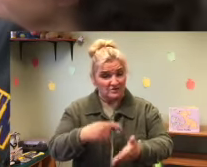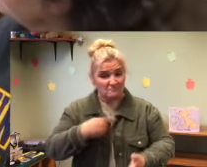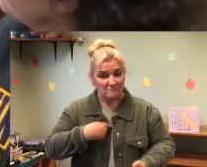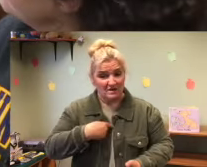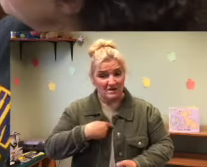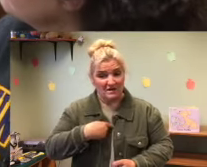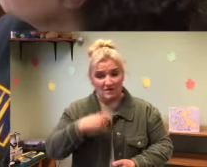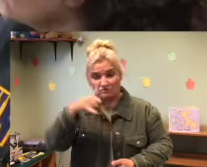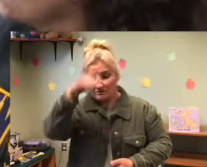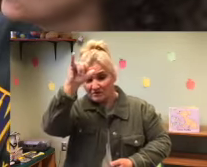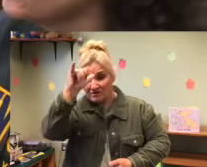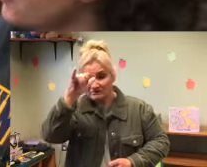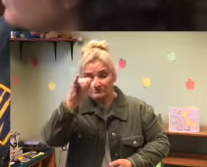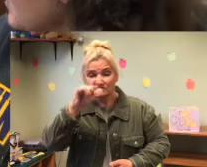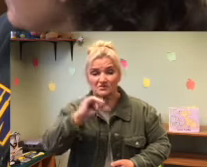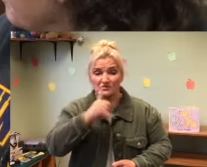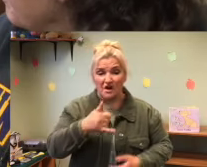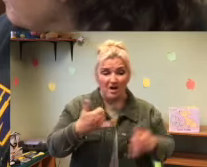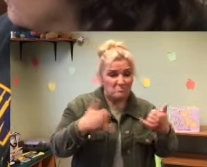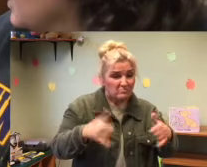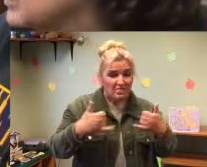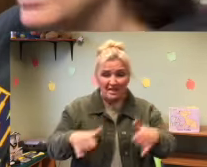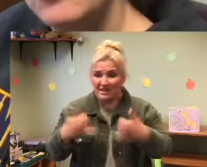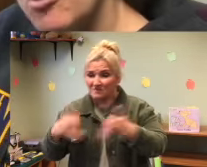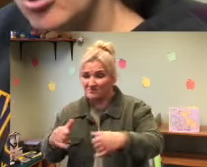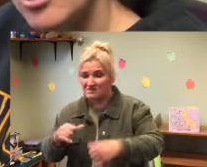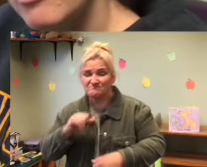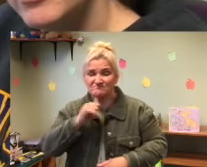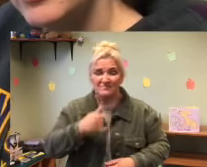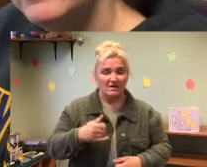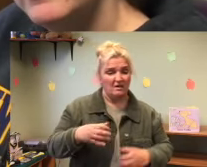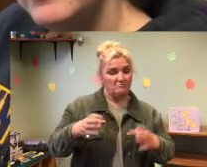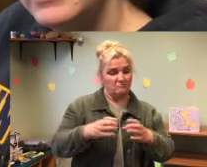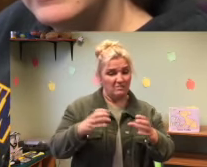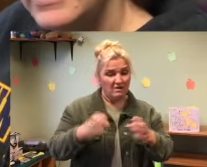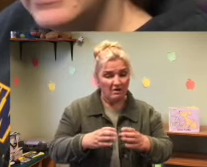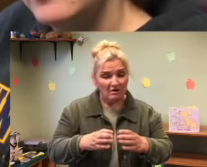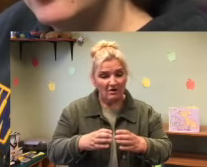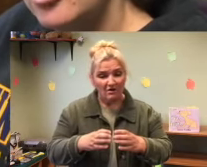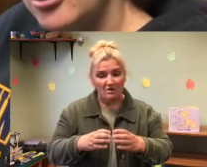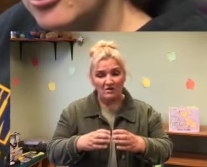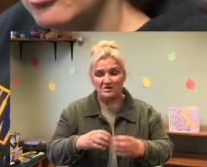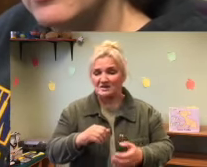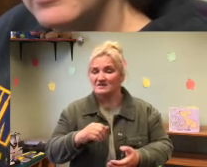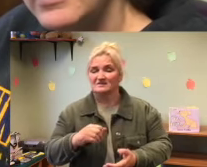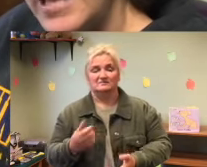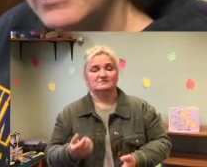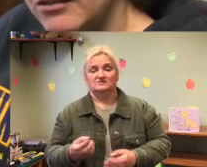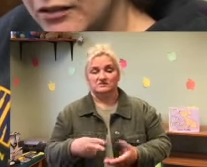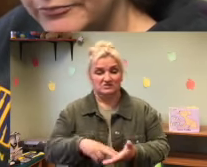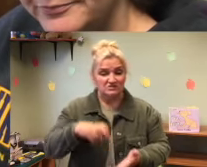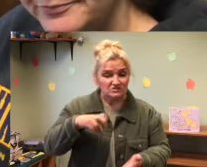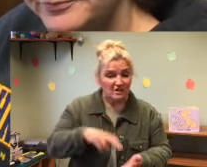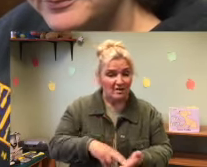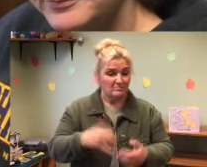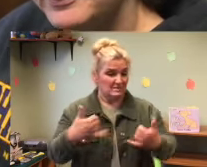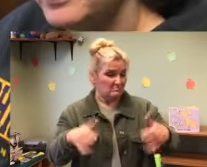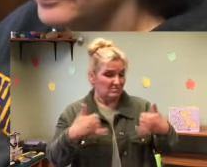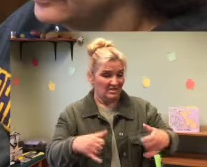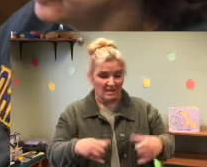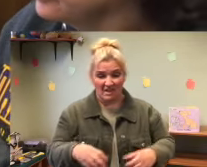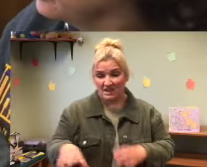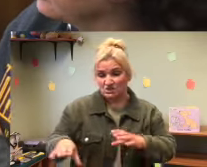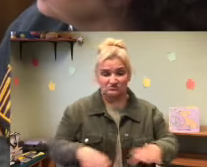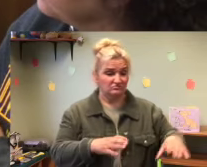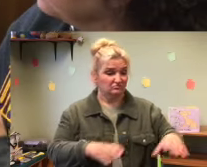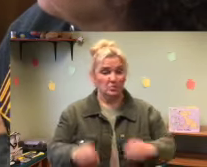stick, or a frisbee. He didn't roll over. He didn't do anything.